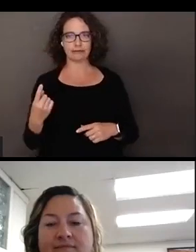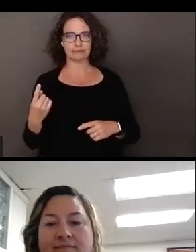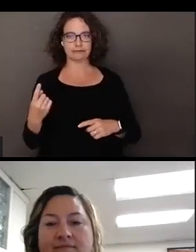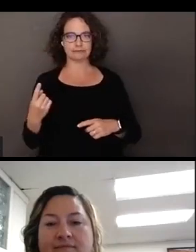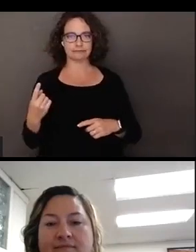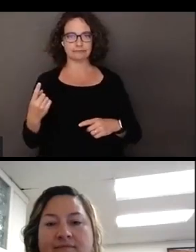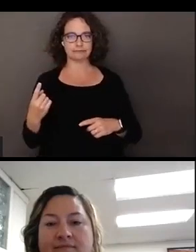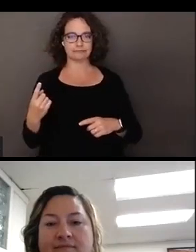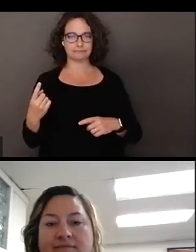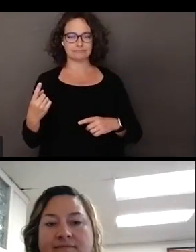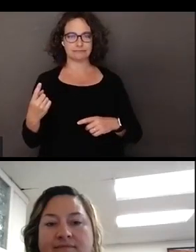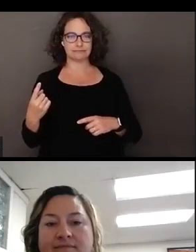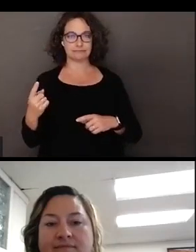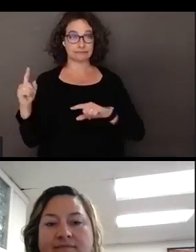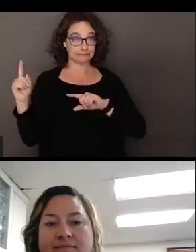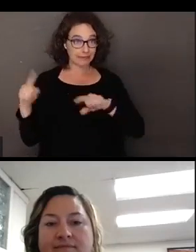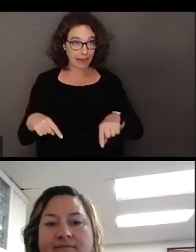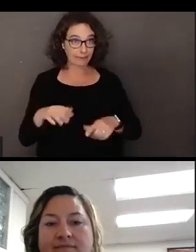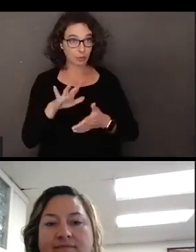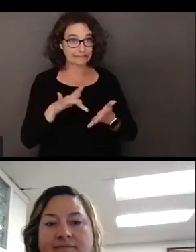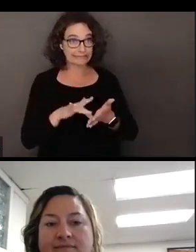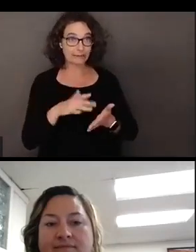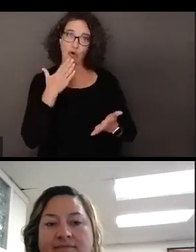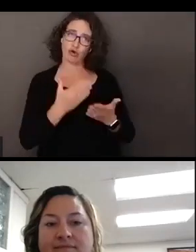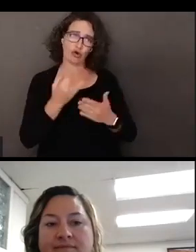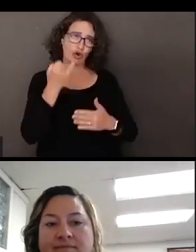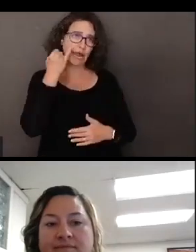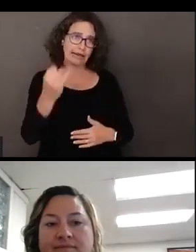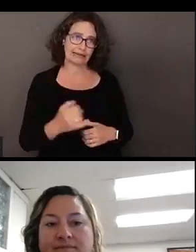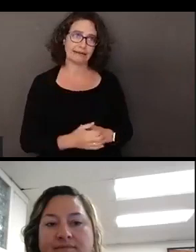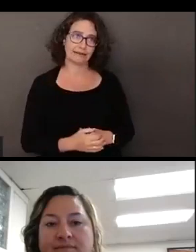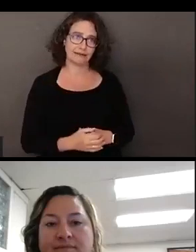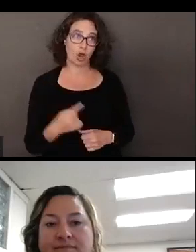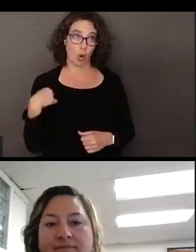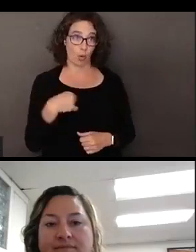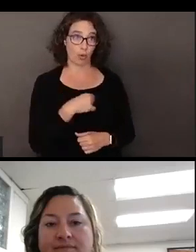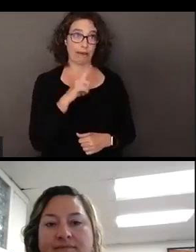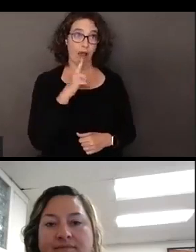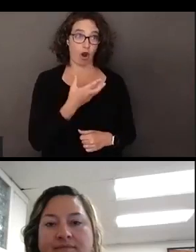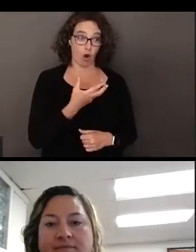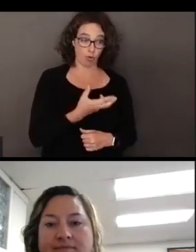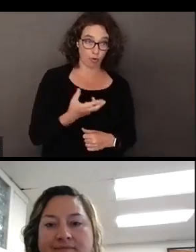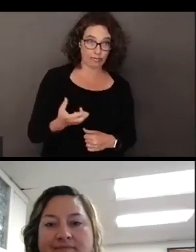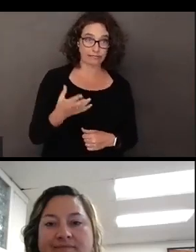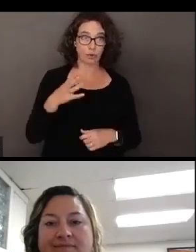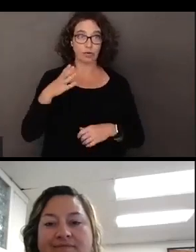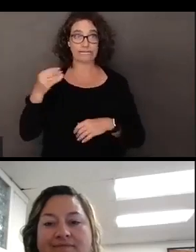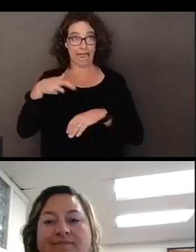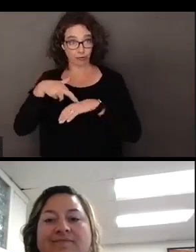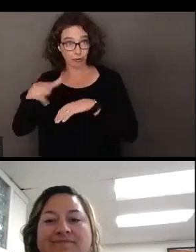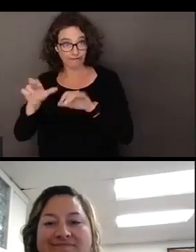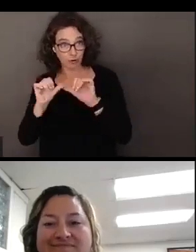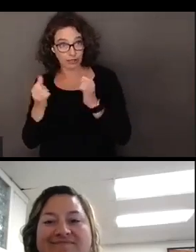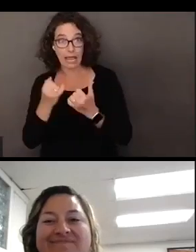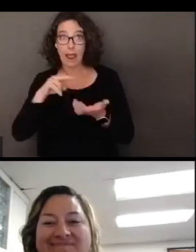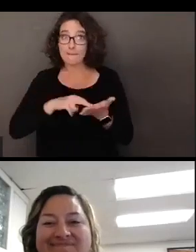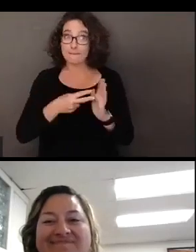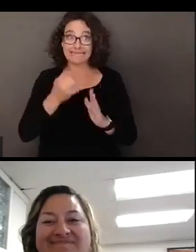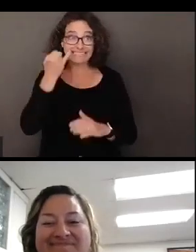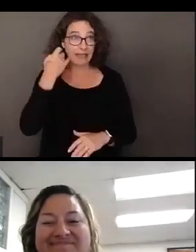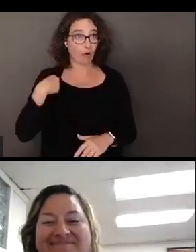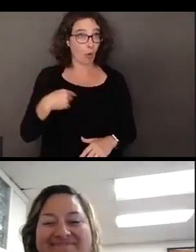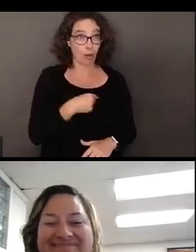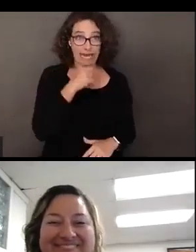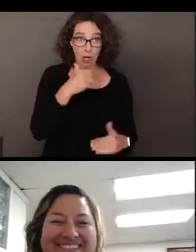center is a good idea. We are a resource and referral agency. So if we don't have it in the house, we'll find it for